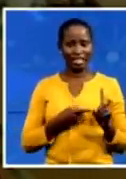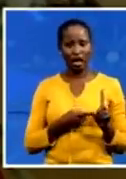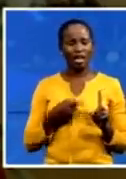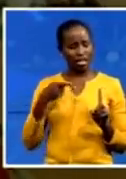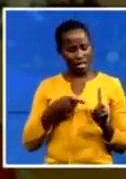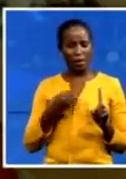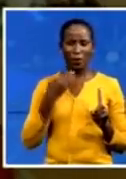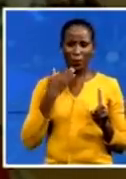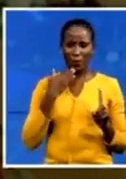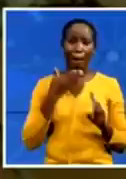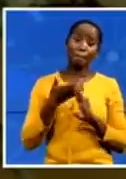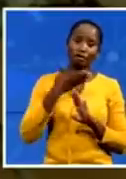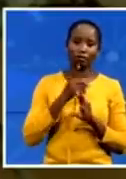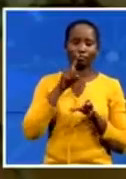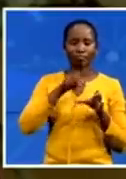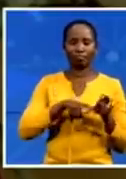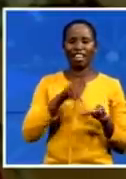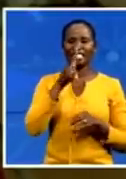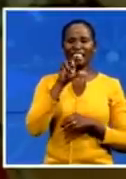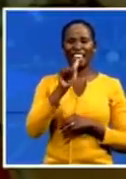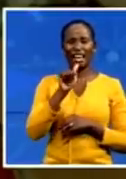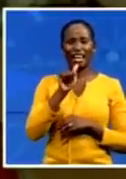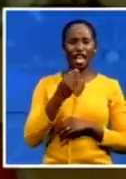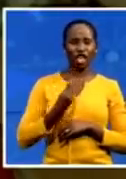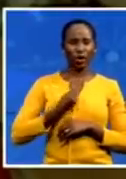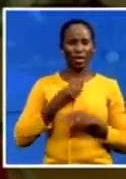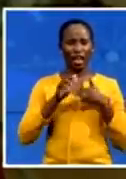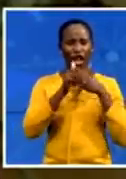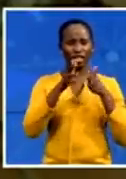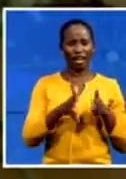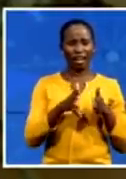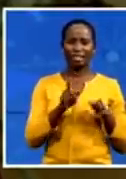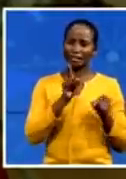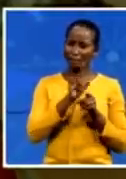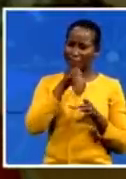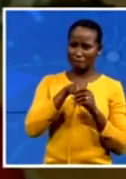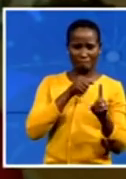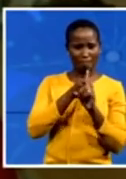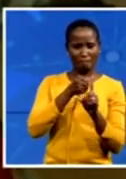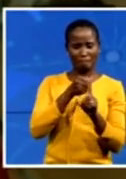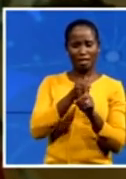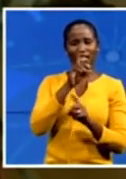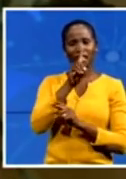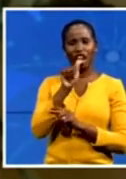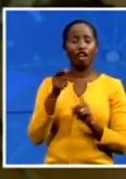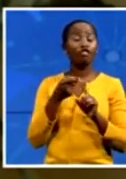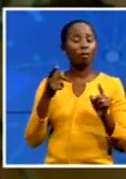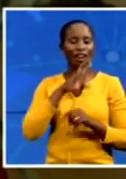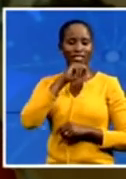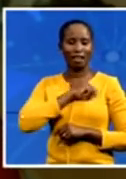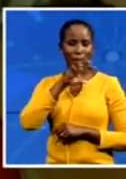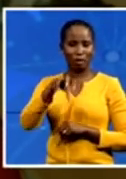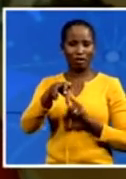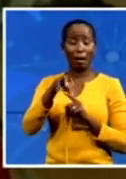leader. She played a pivotal role for the Democratic Alliance in the province of KZN. She was a former provincial campaign